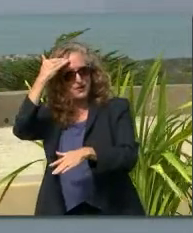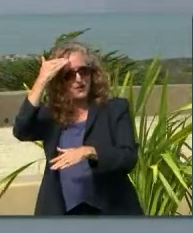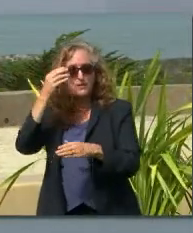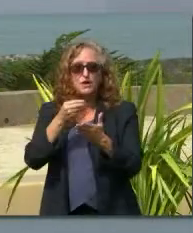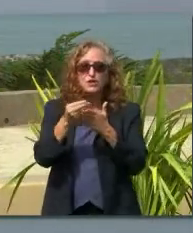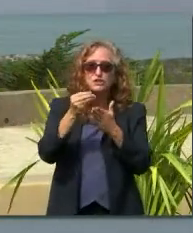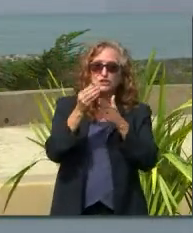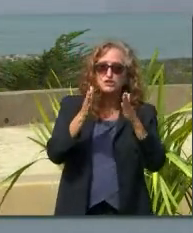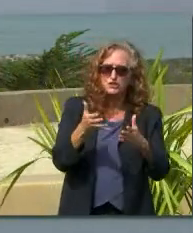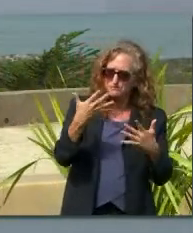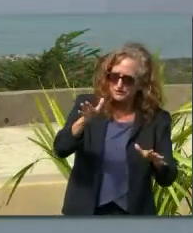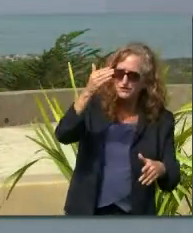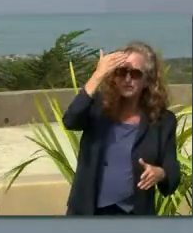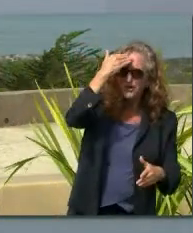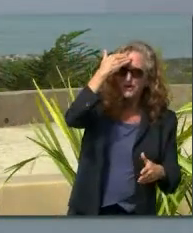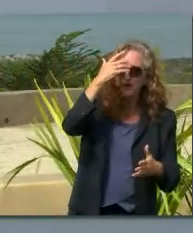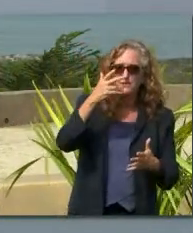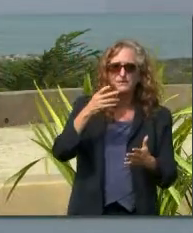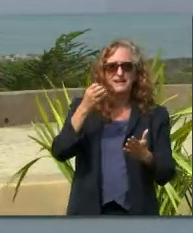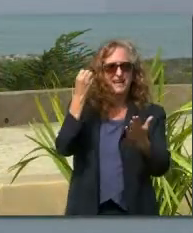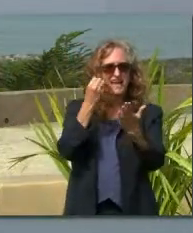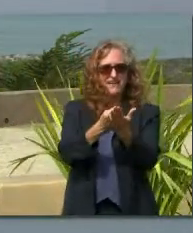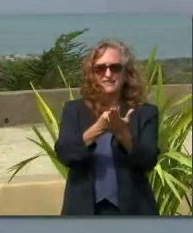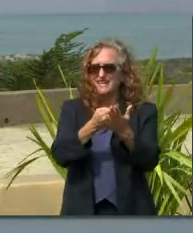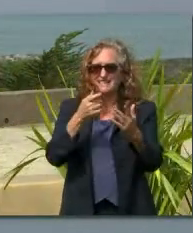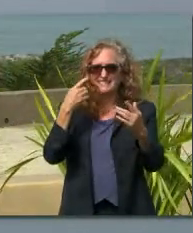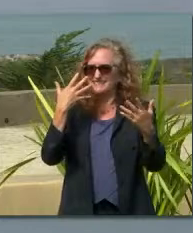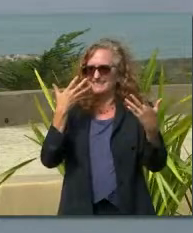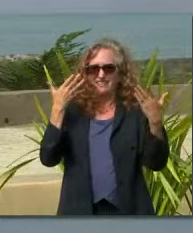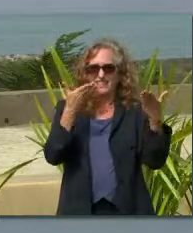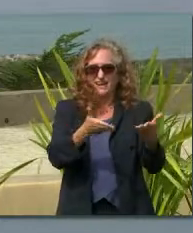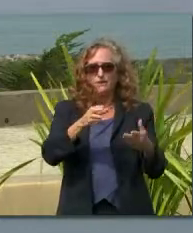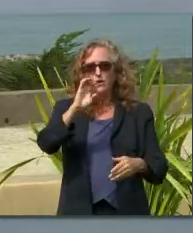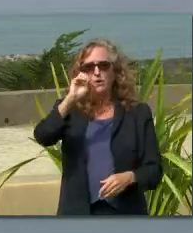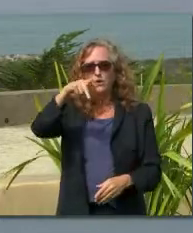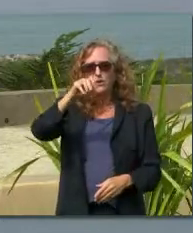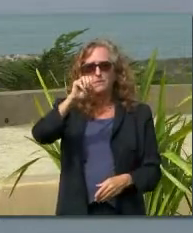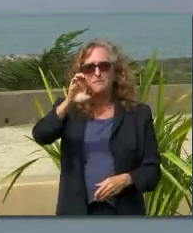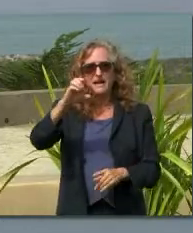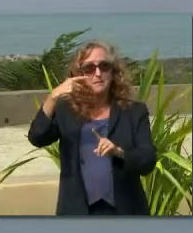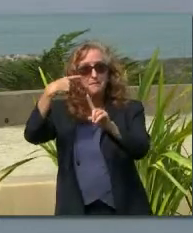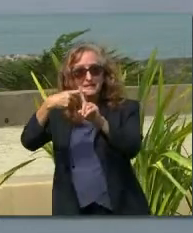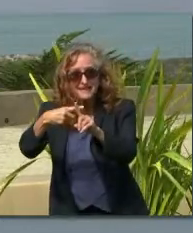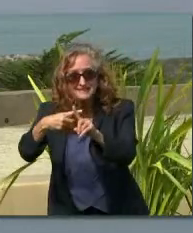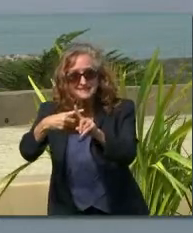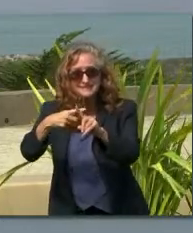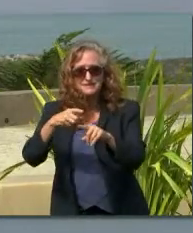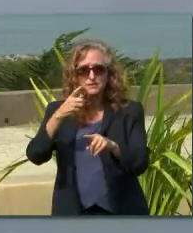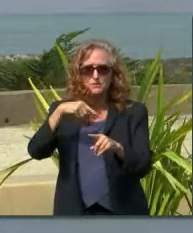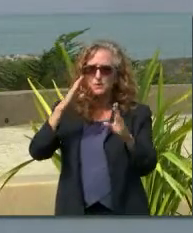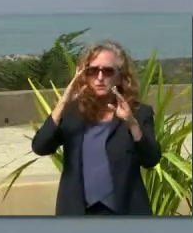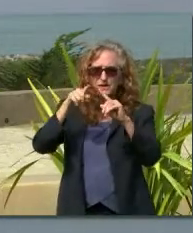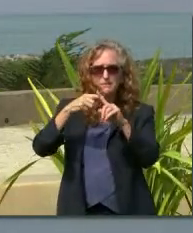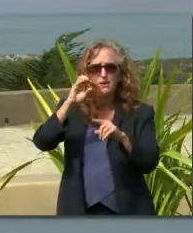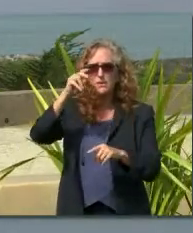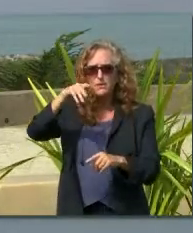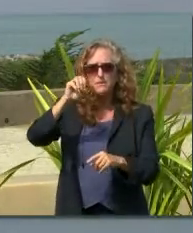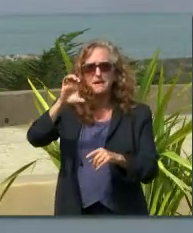there. I mean, what more evidence do you need? OPEC plus? Really? We have to worry about something called OPEC